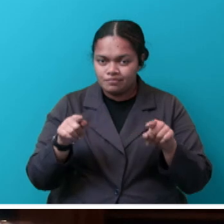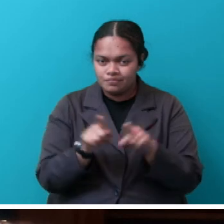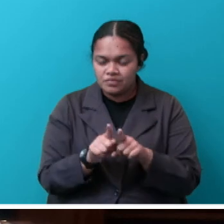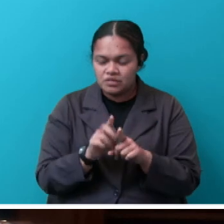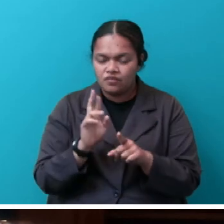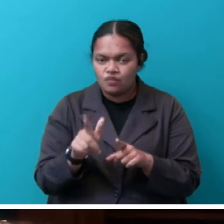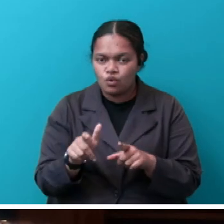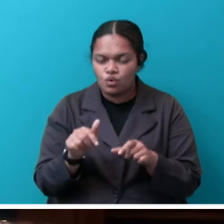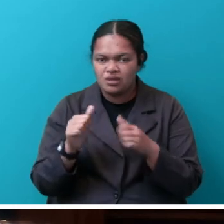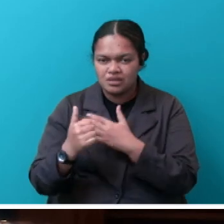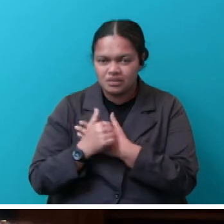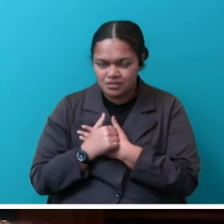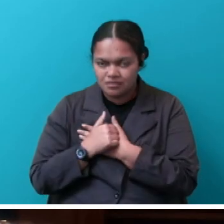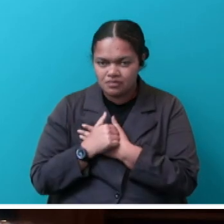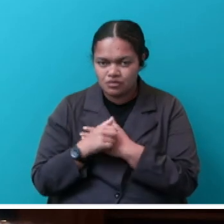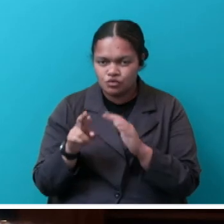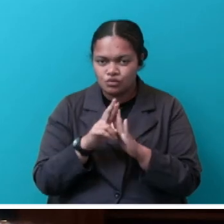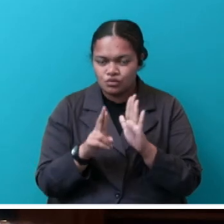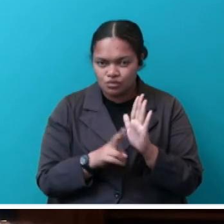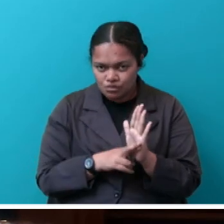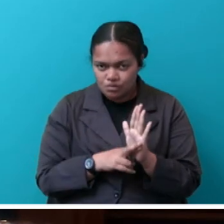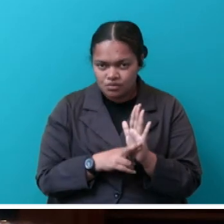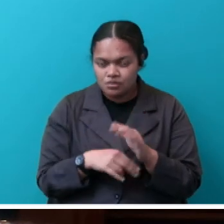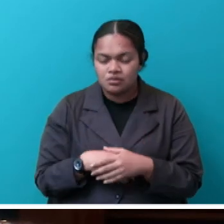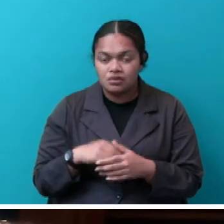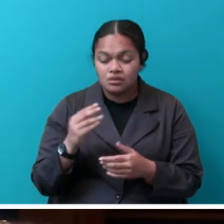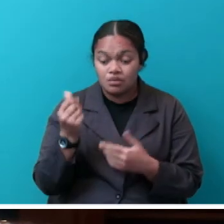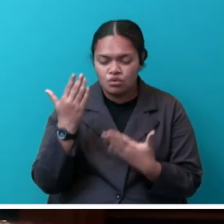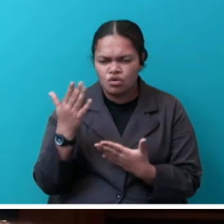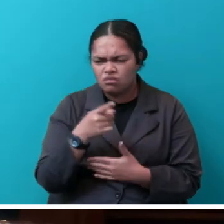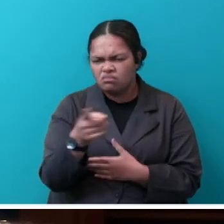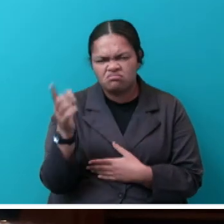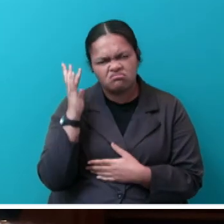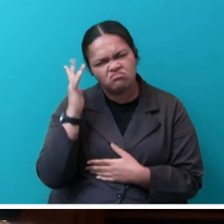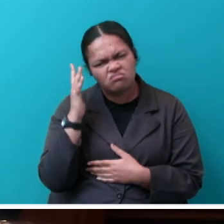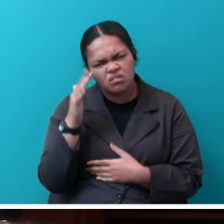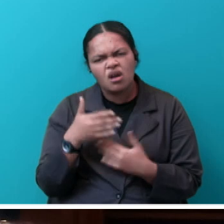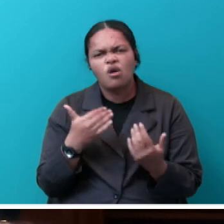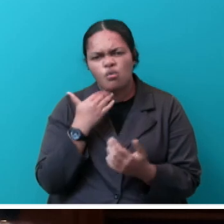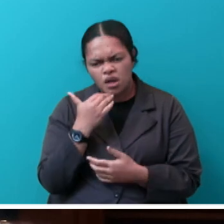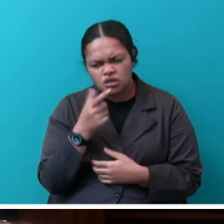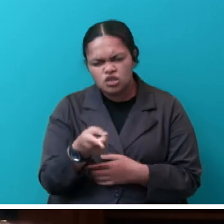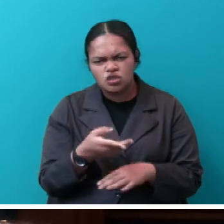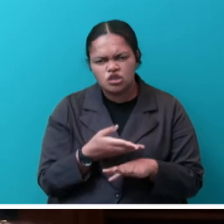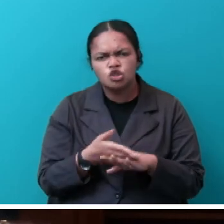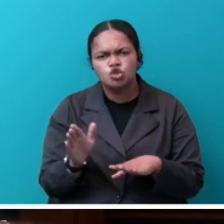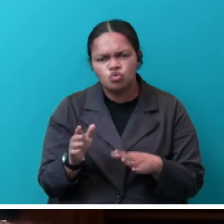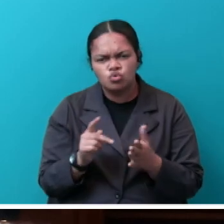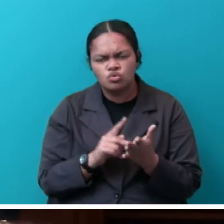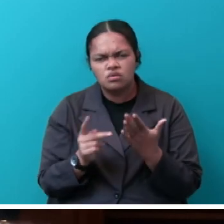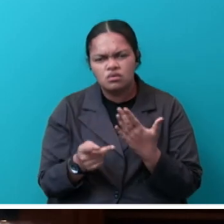protocols. Mr. Speaker, sir, some honourable members may be wondering how much this new initiative will cost to the